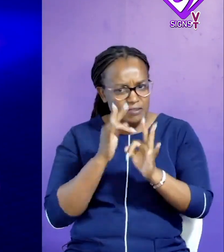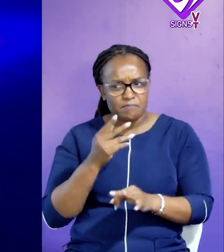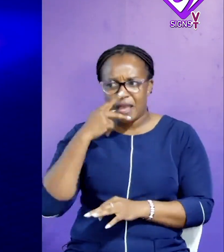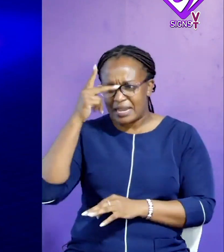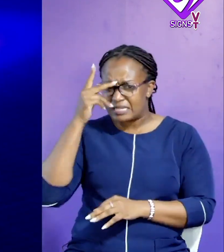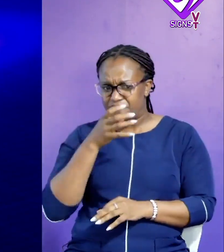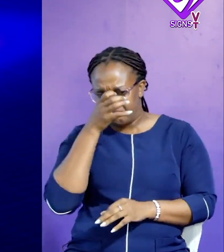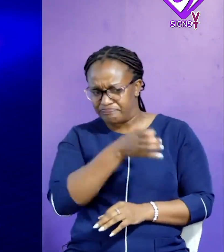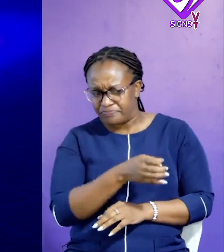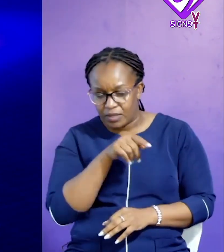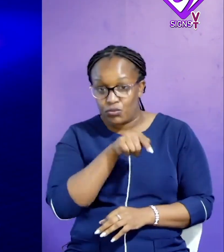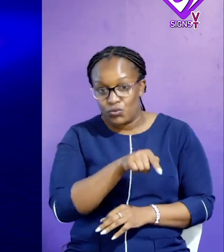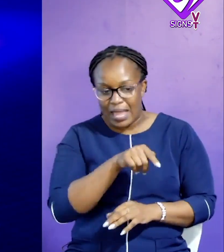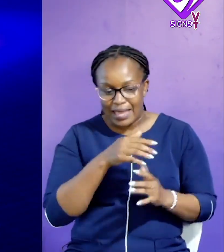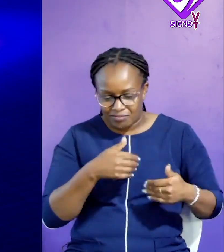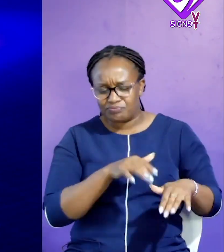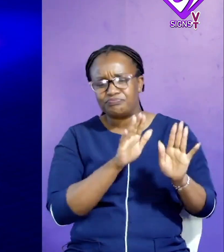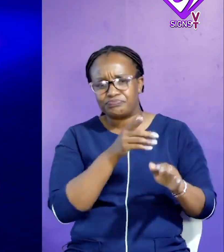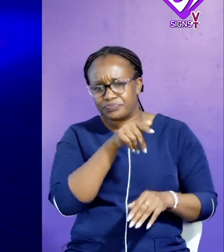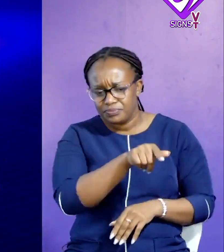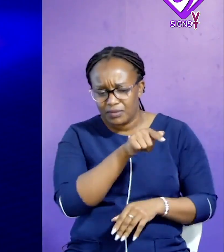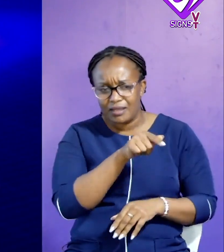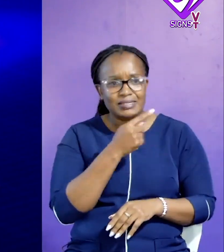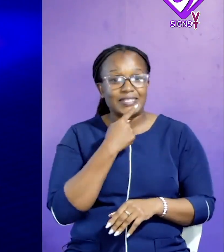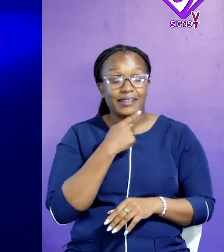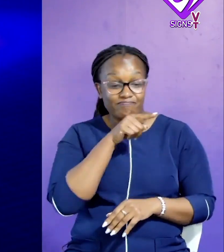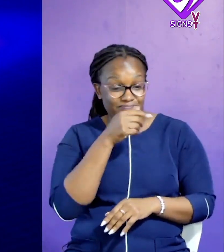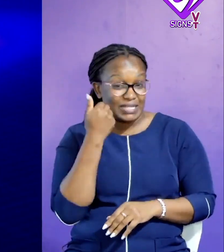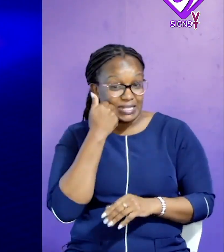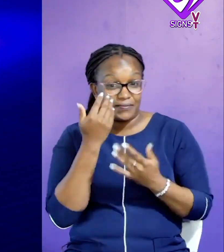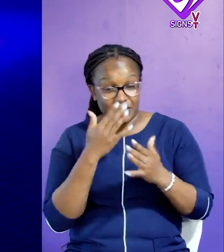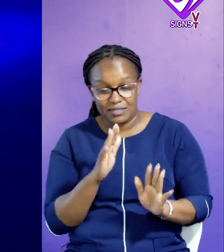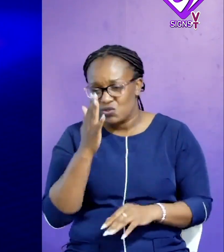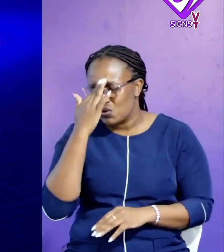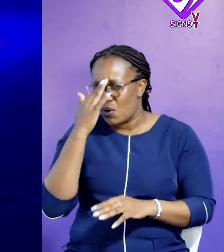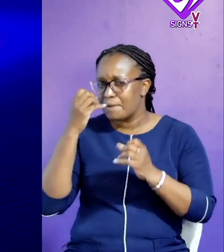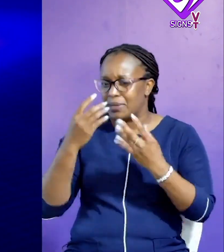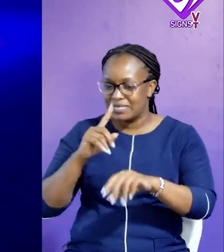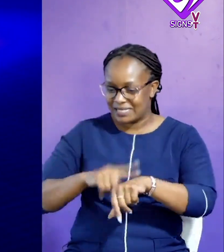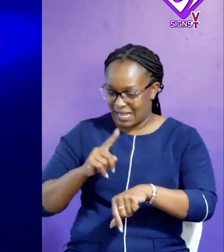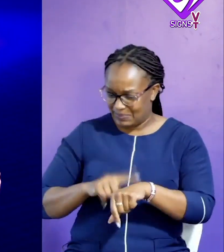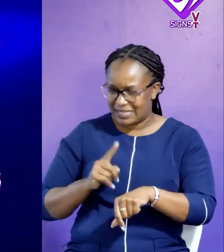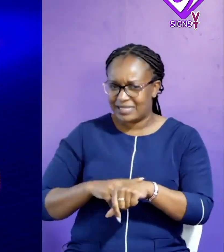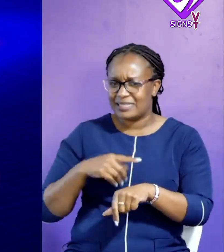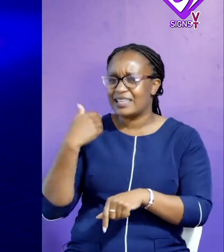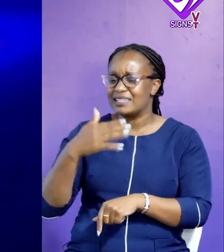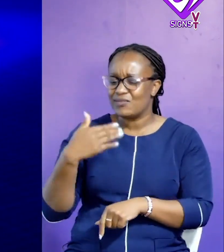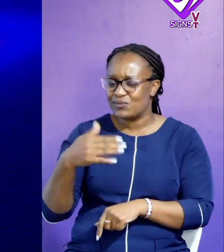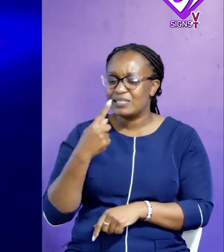tumuachie hapa because ni kama amegonjeka sasa. They always tell us we are sick. I don't know which disease we